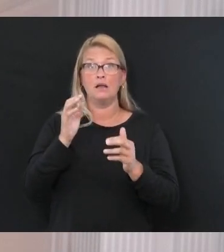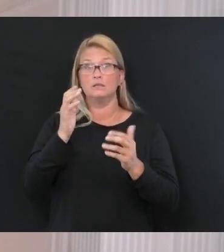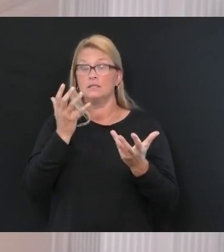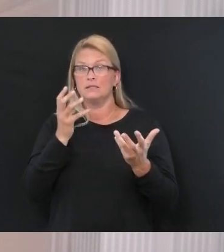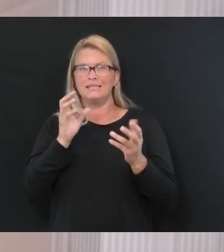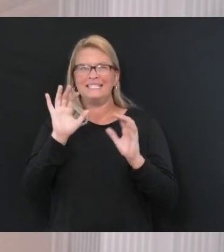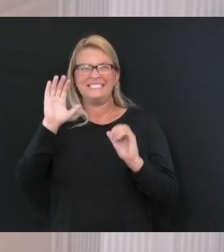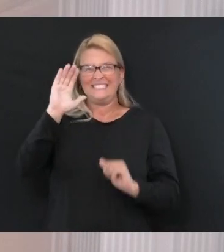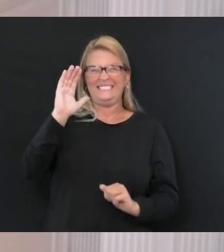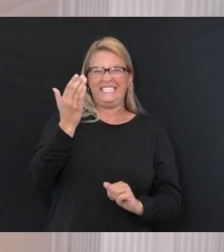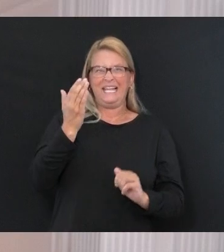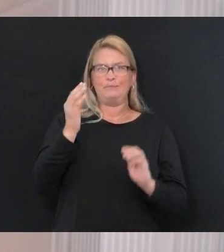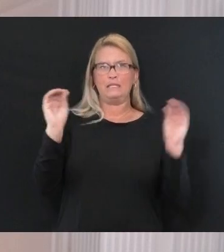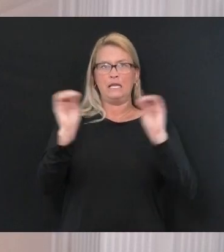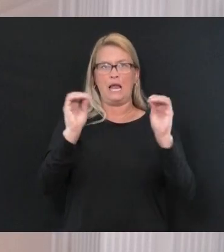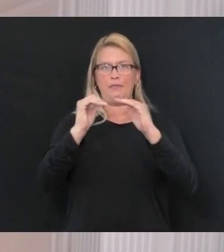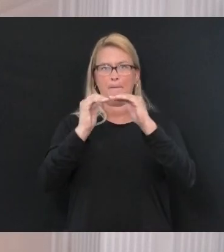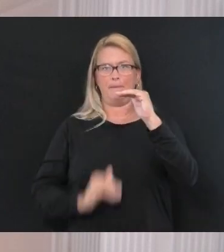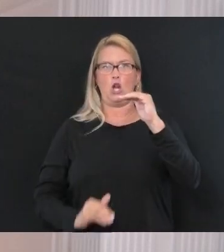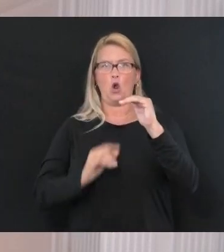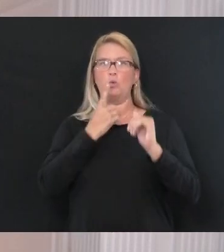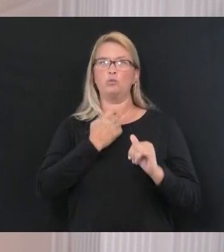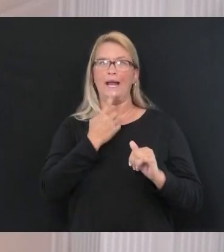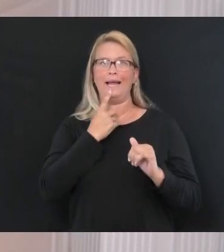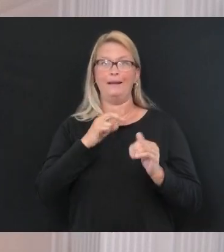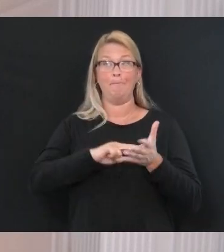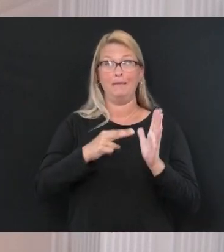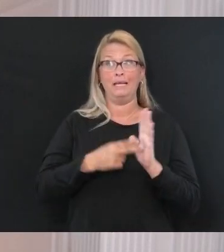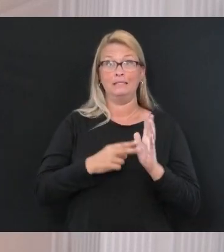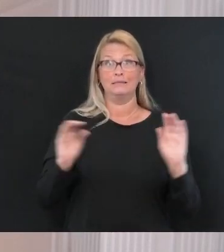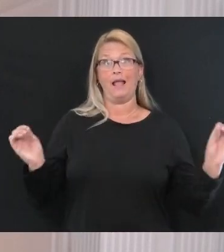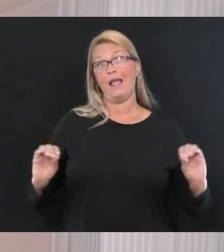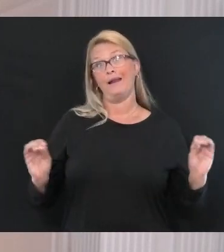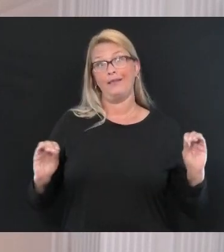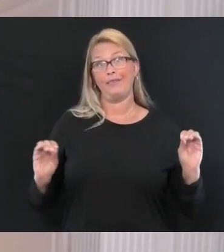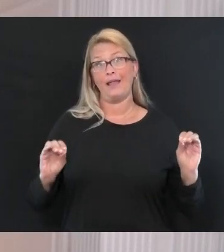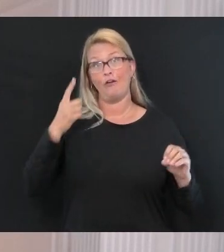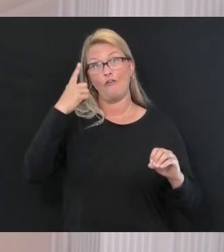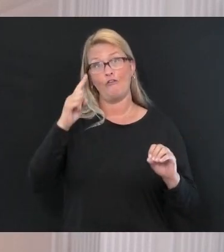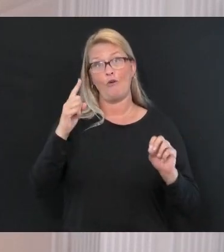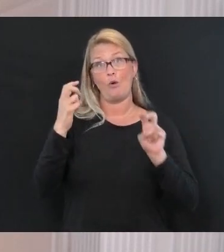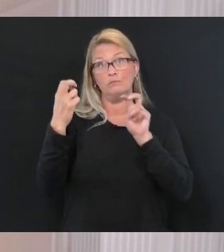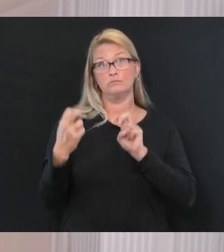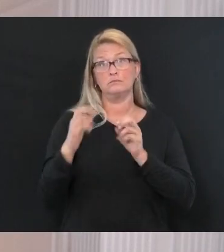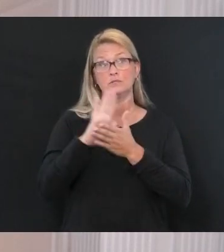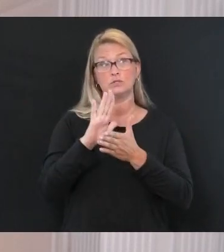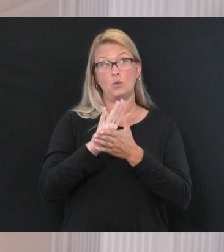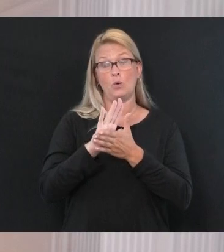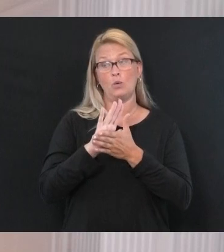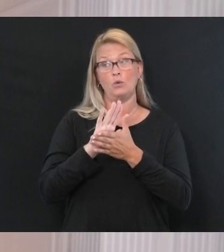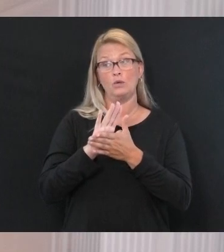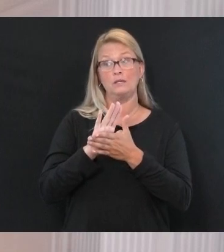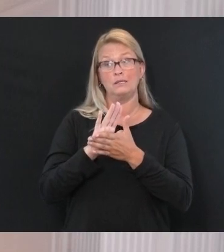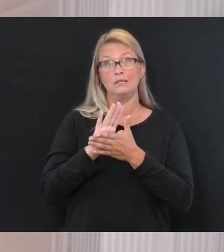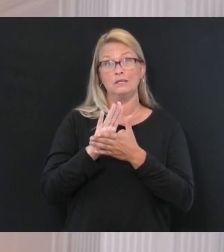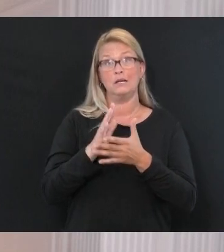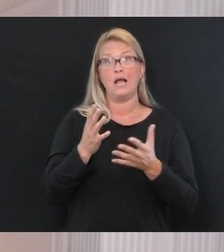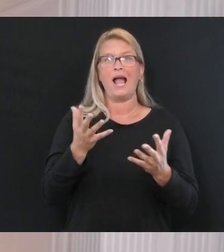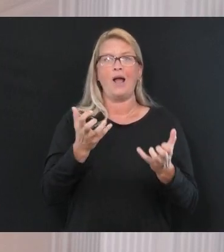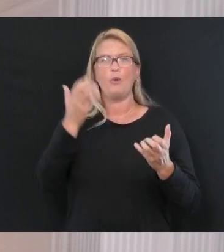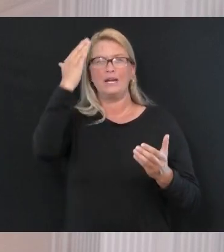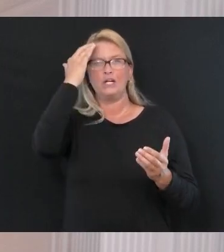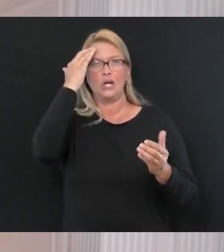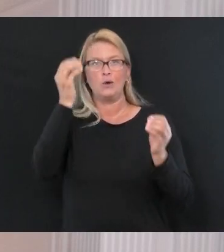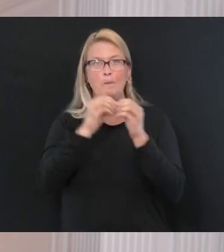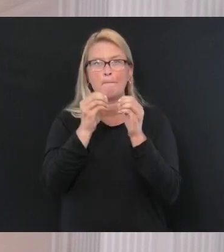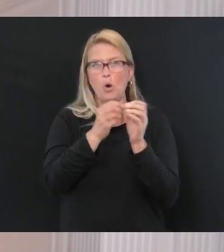like nothing below red means anything for in-person schooling. And so I'd like to know if any more mandates